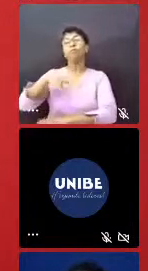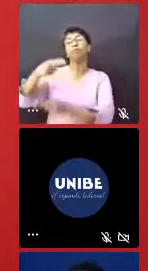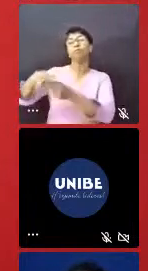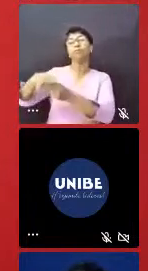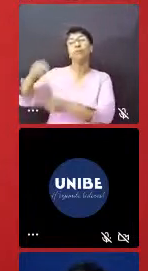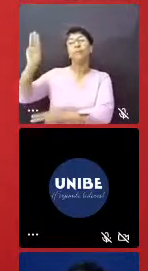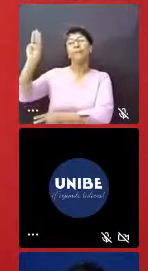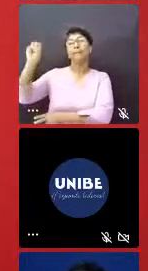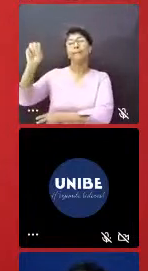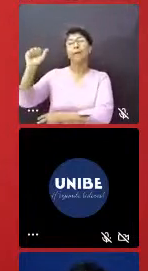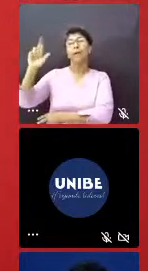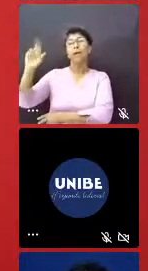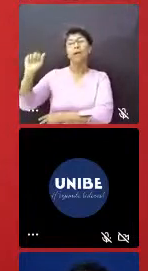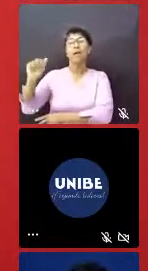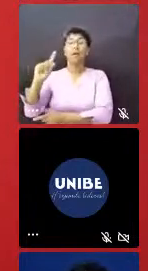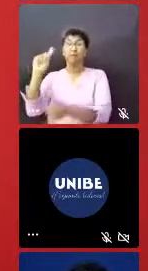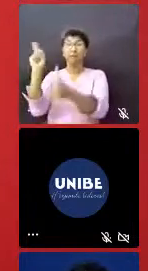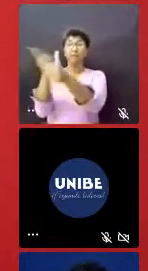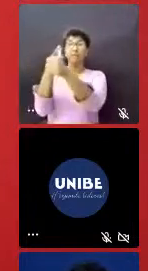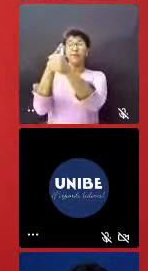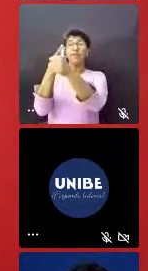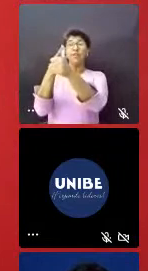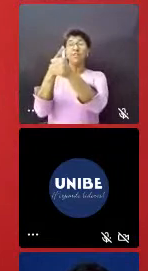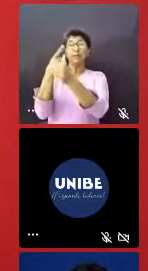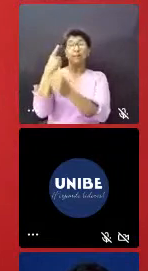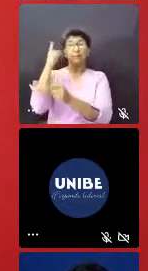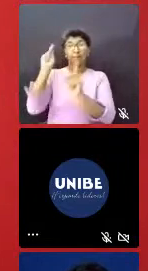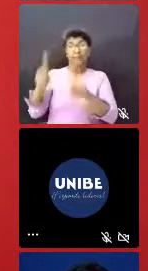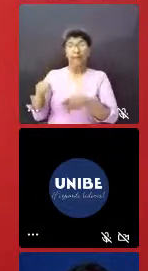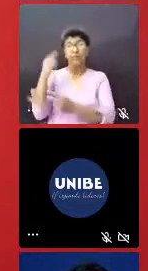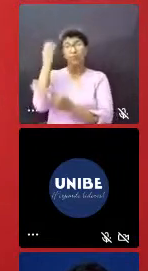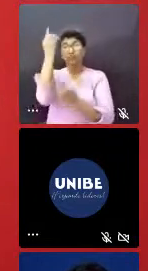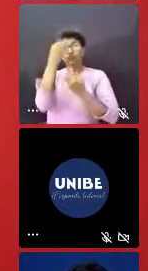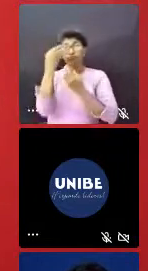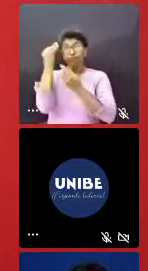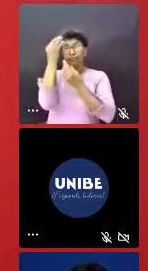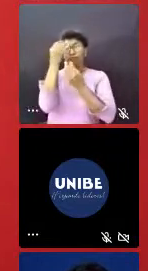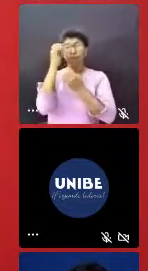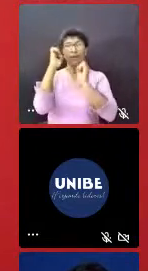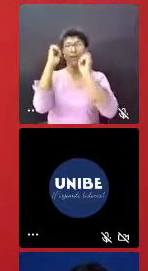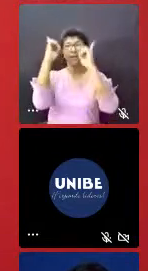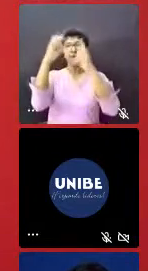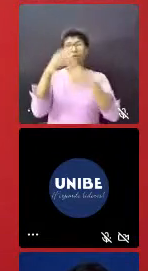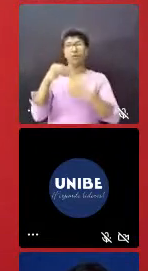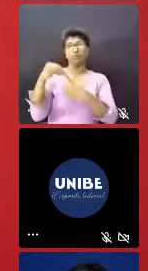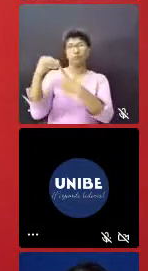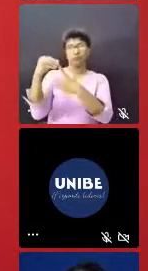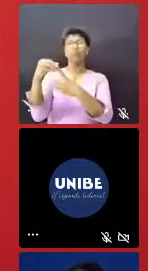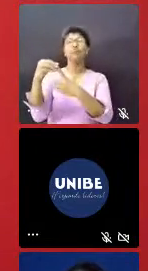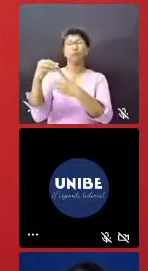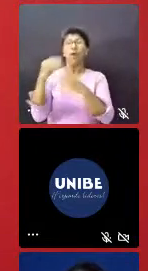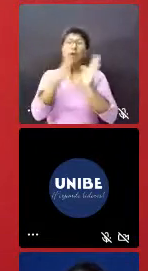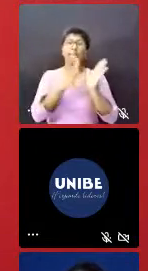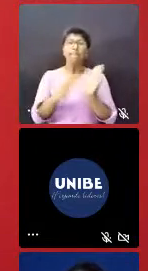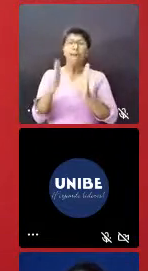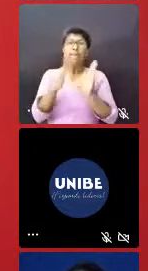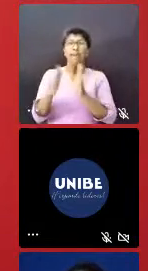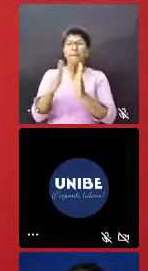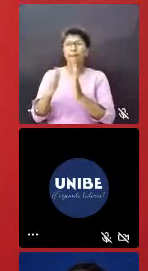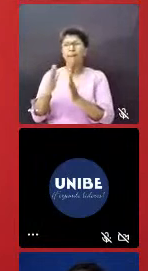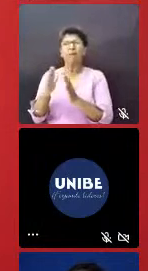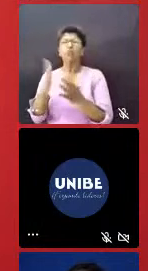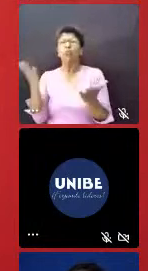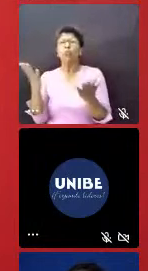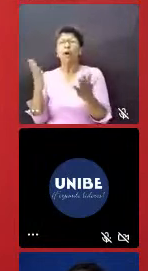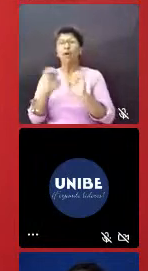was the first person in Poland to think about special education, about preparing social